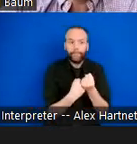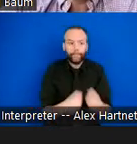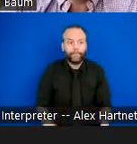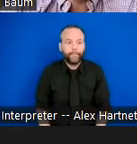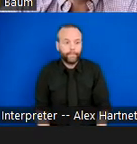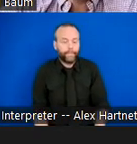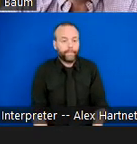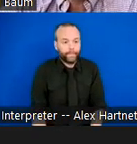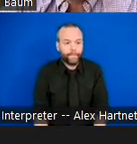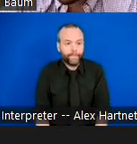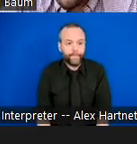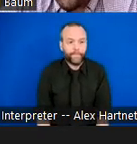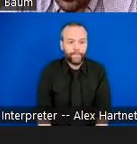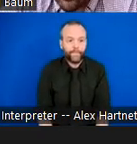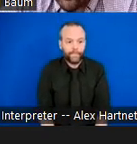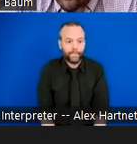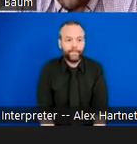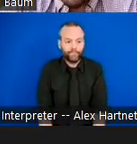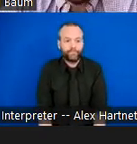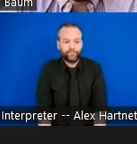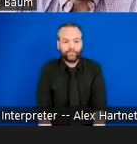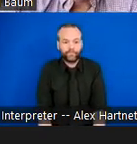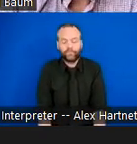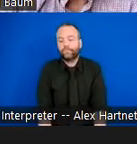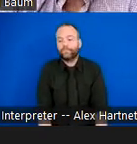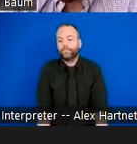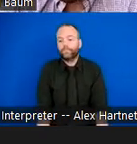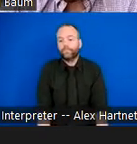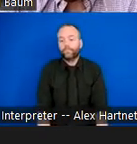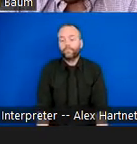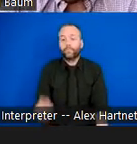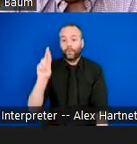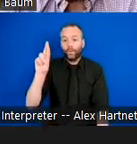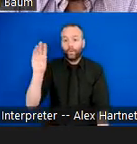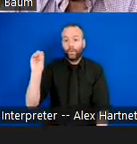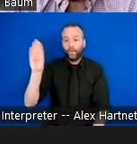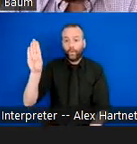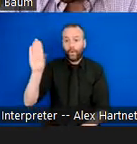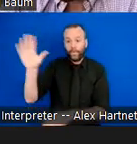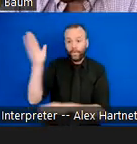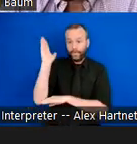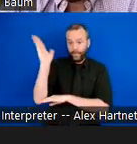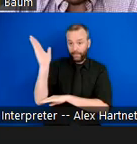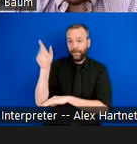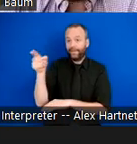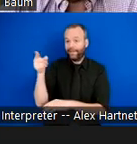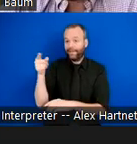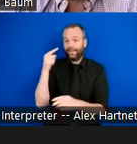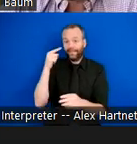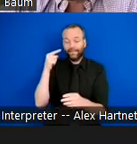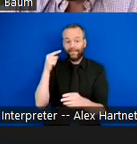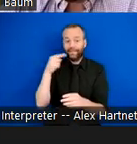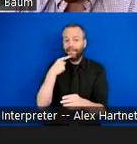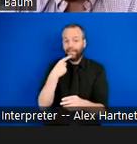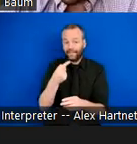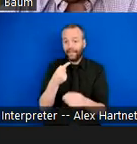plus youth in healthcare settings, these are just a few, okay? Rob pointed to that in just talking about electronic health